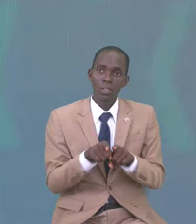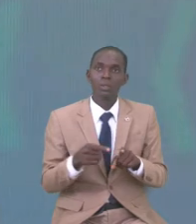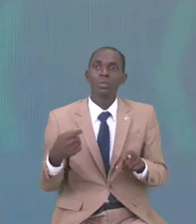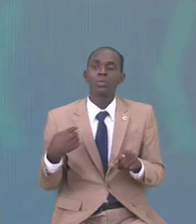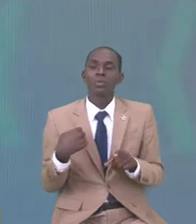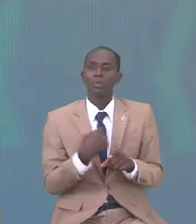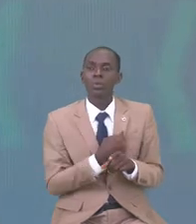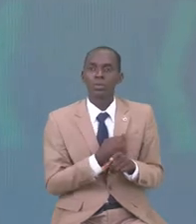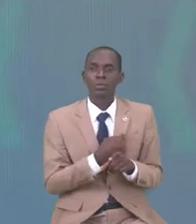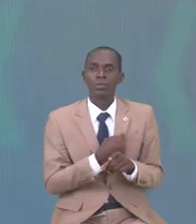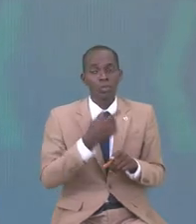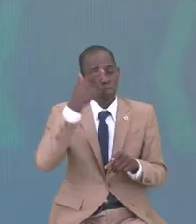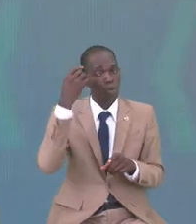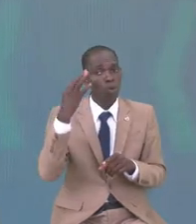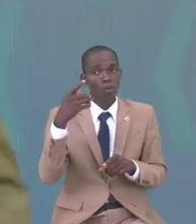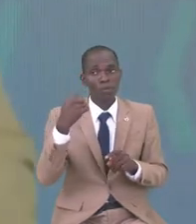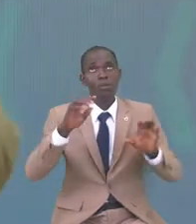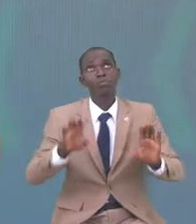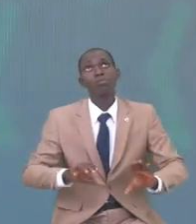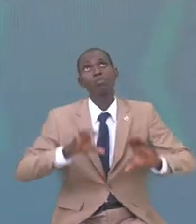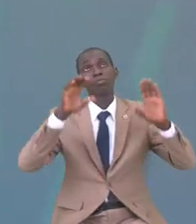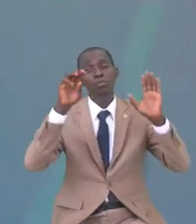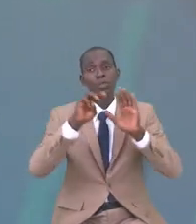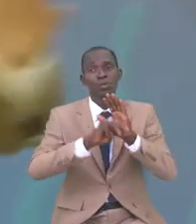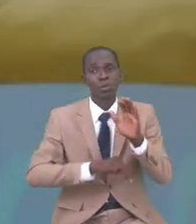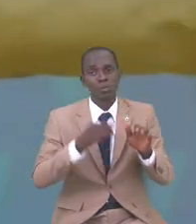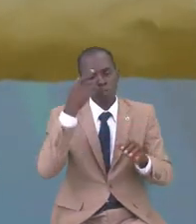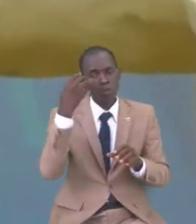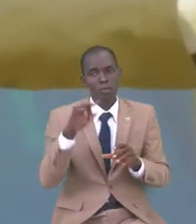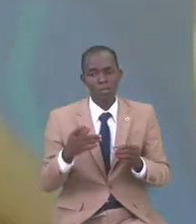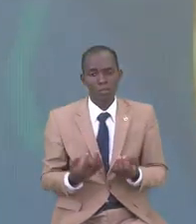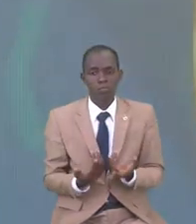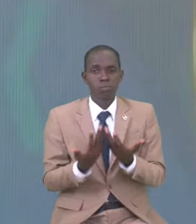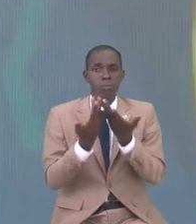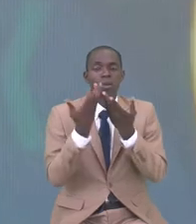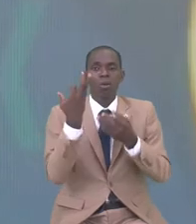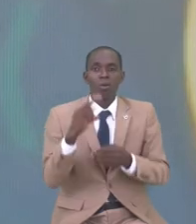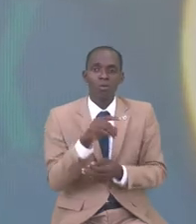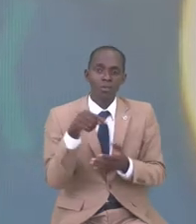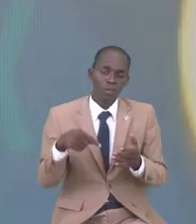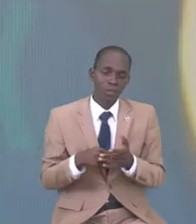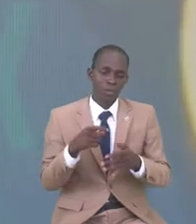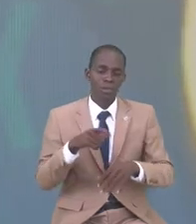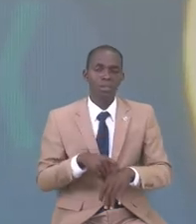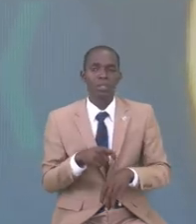of the commitment and consecration and the sacrifice of this